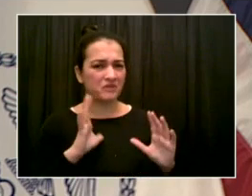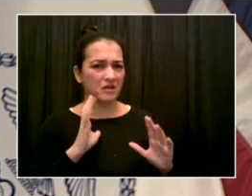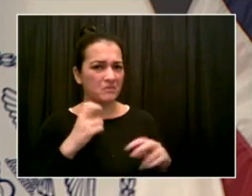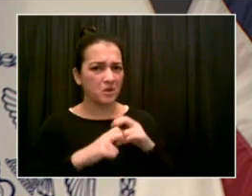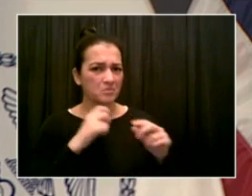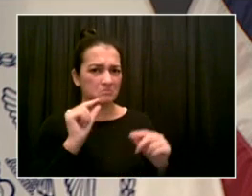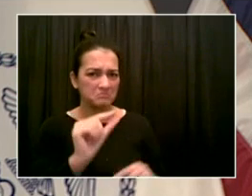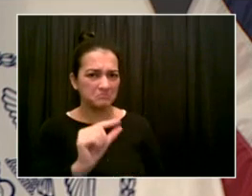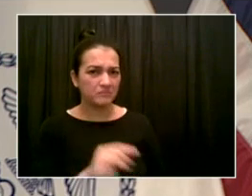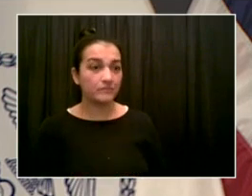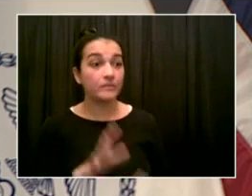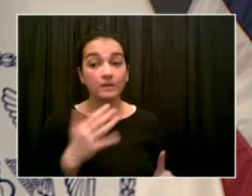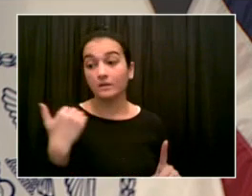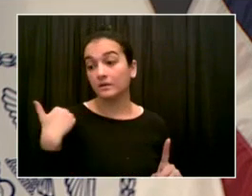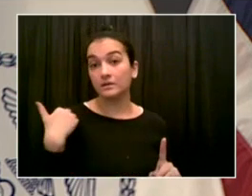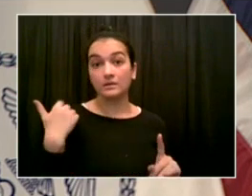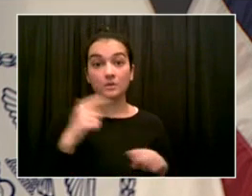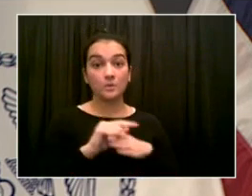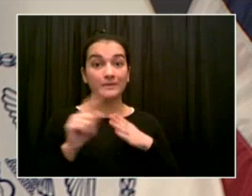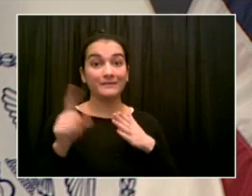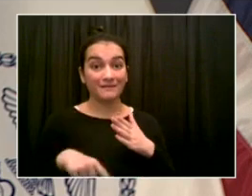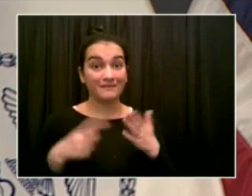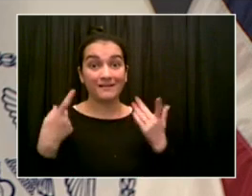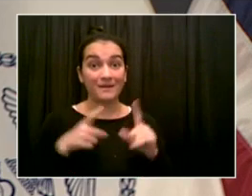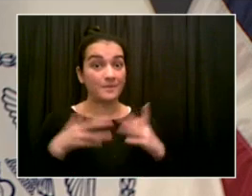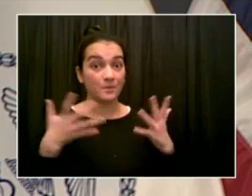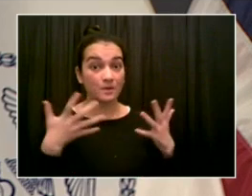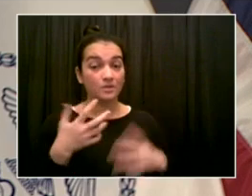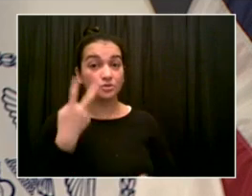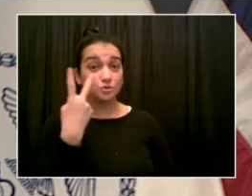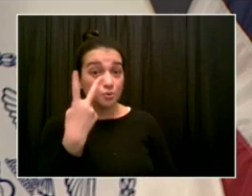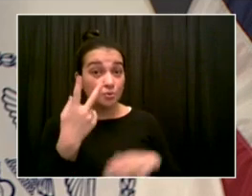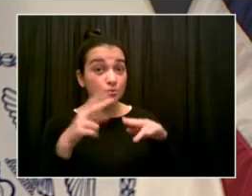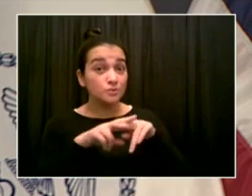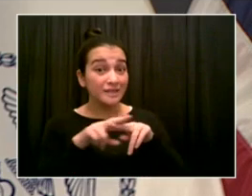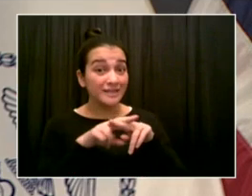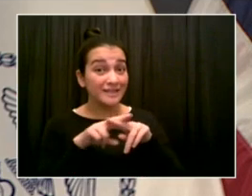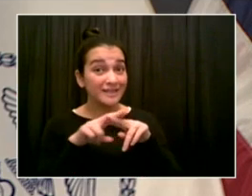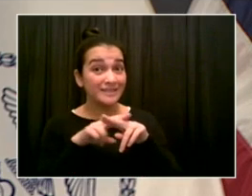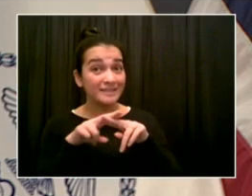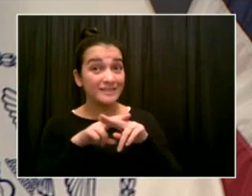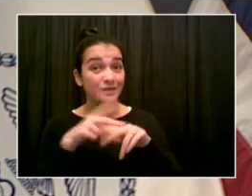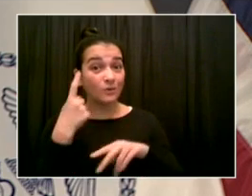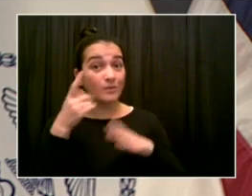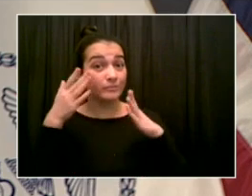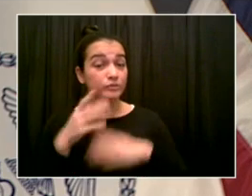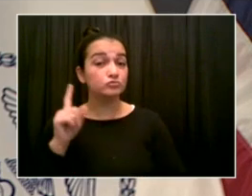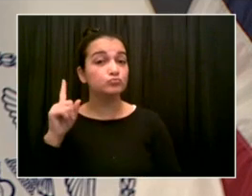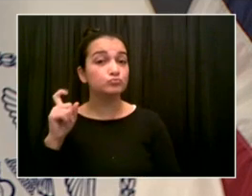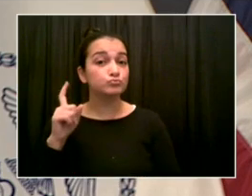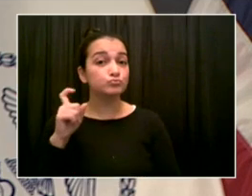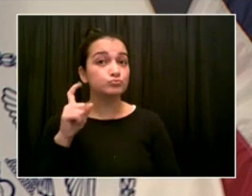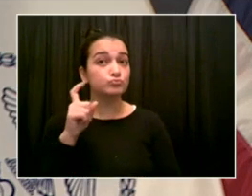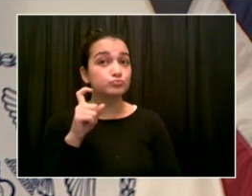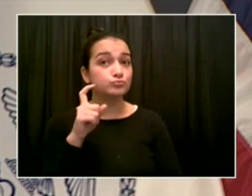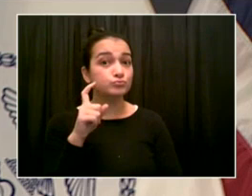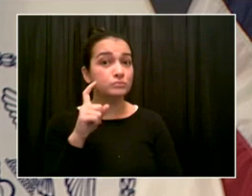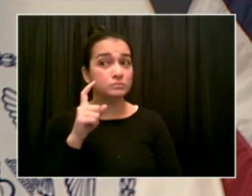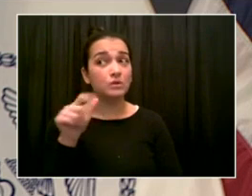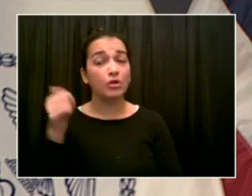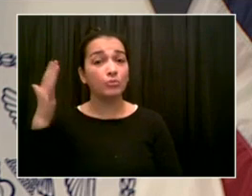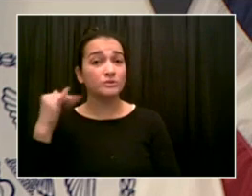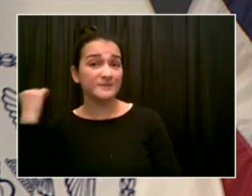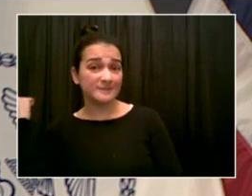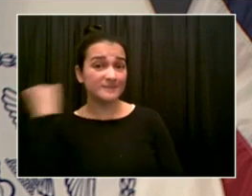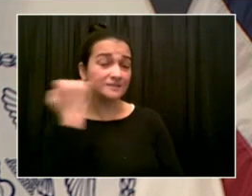colleague, Mayor-elect Eric Adams, says that perception is a key part of public safety. So before you leave office, what more do you need to do to convince